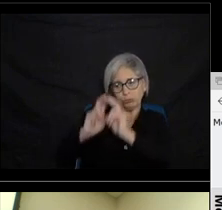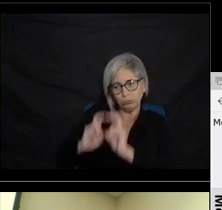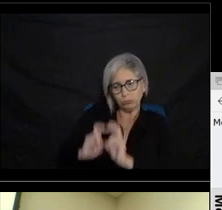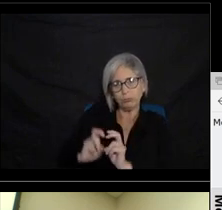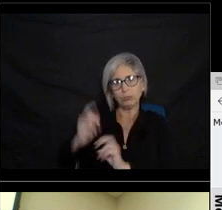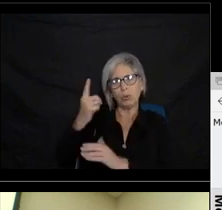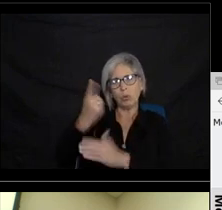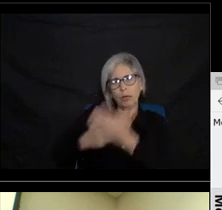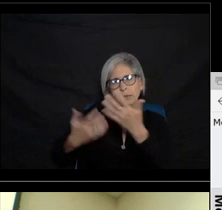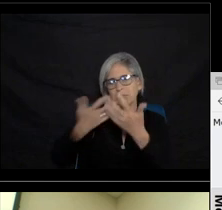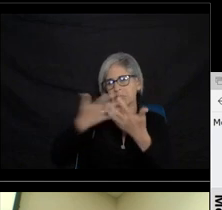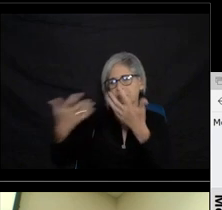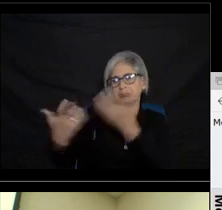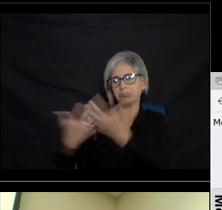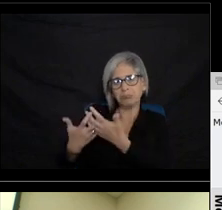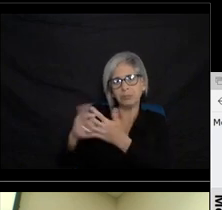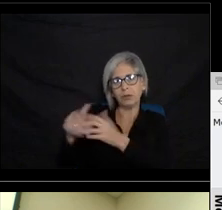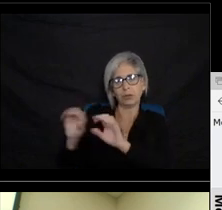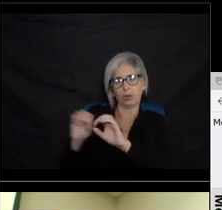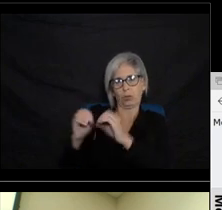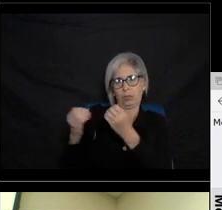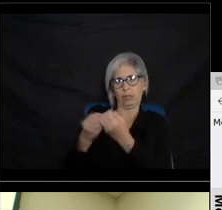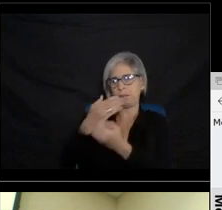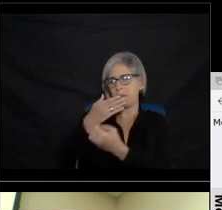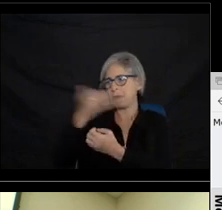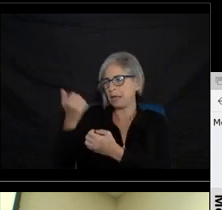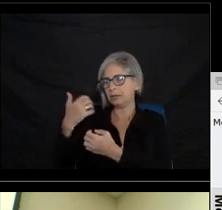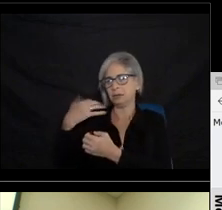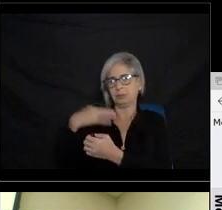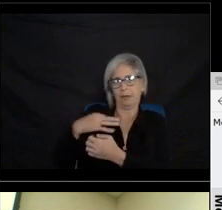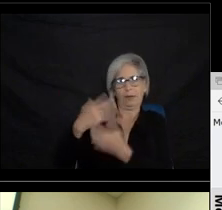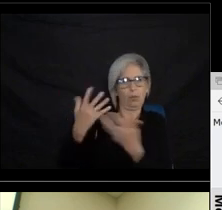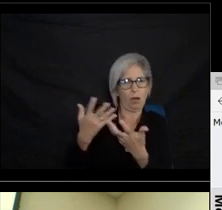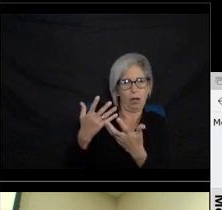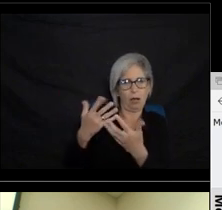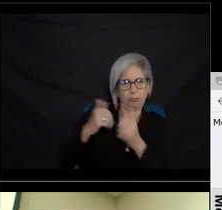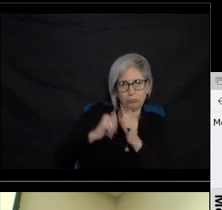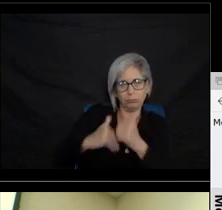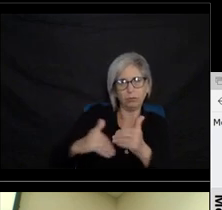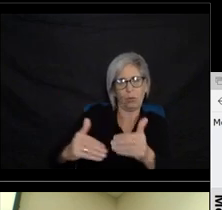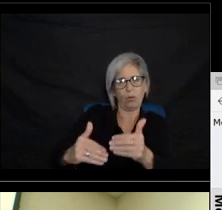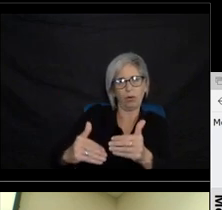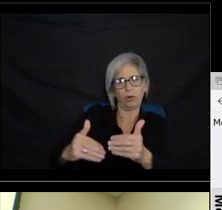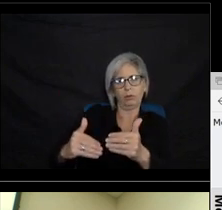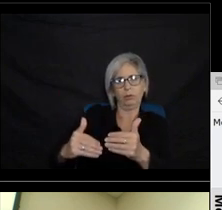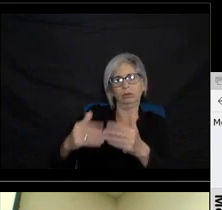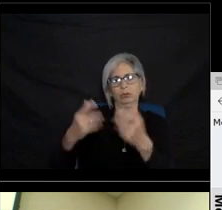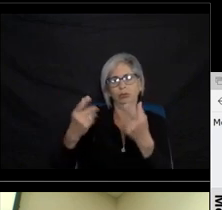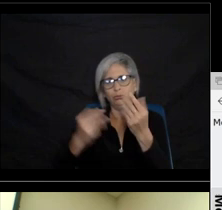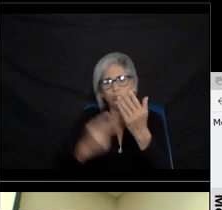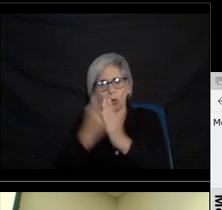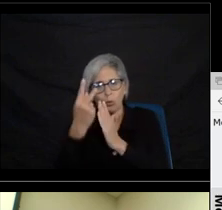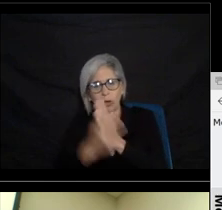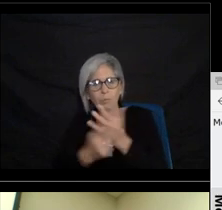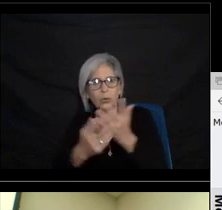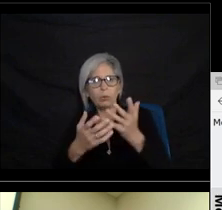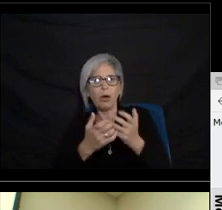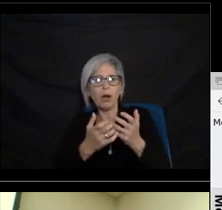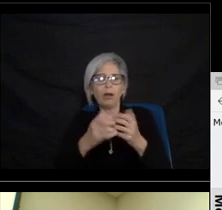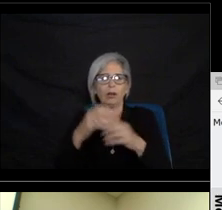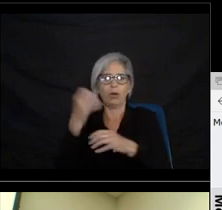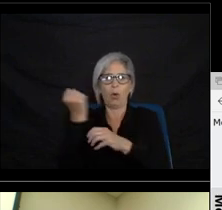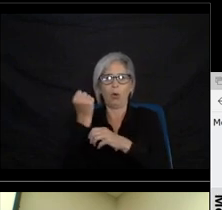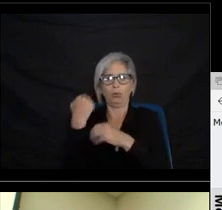would best fit our organization and be the best benefit to us moving forward to try to implement the programs we want and the accountability we want throughout